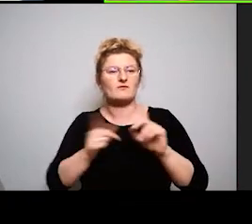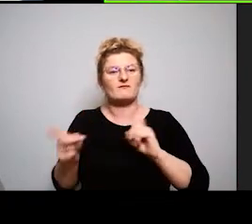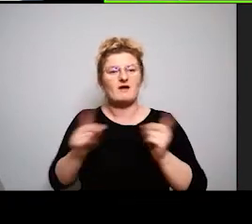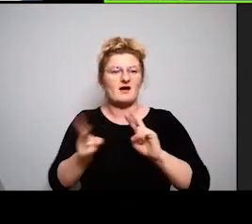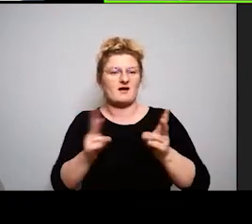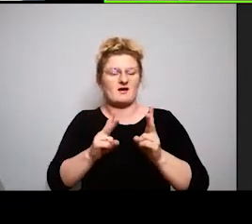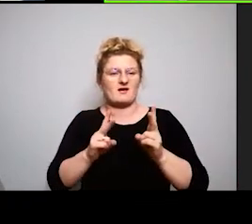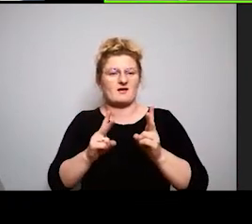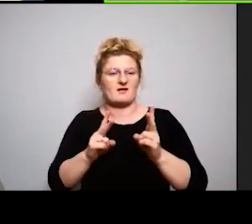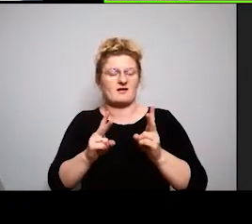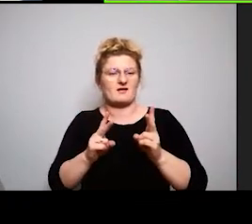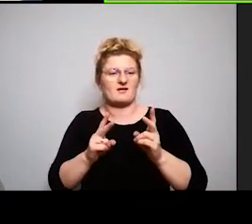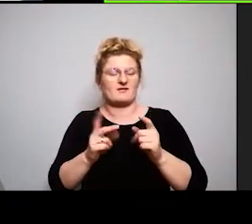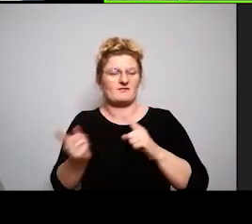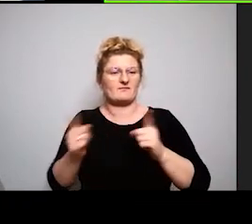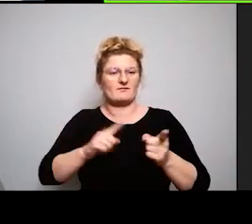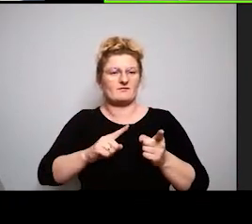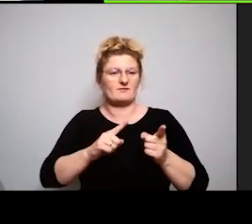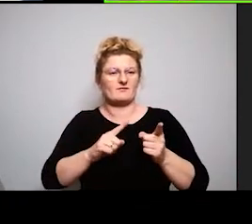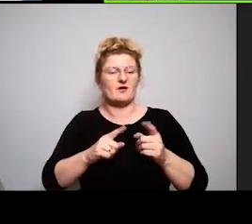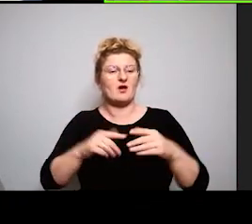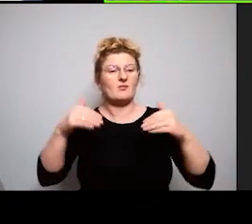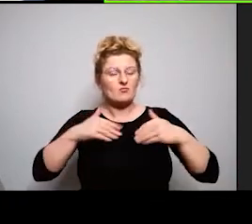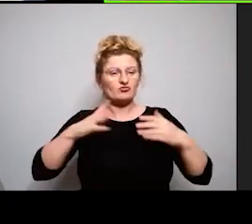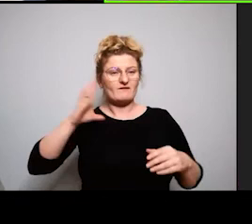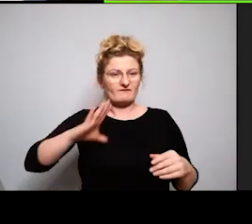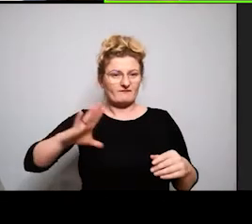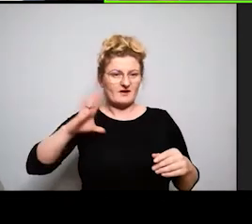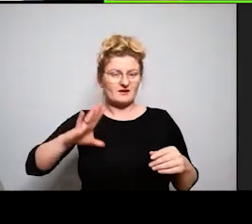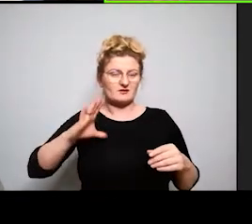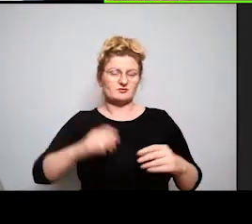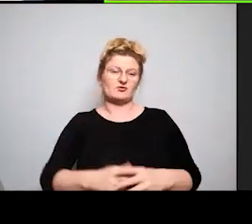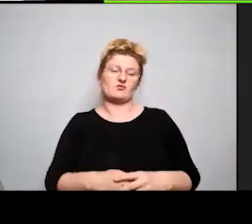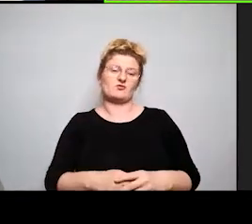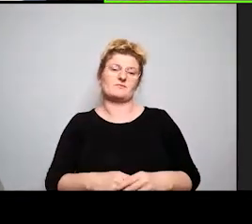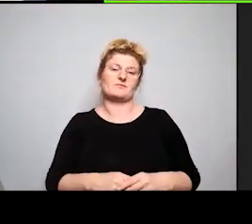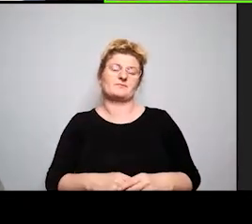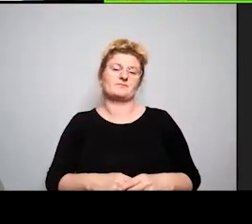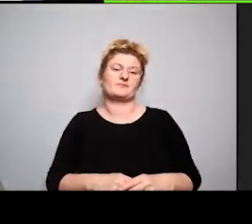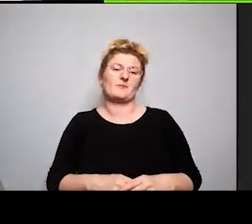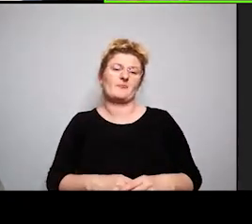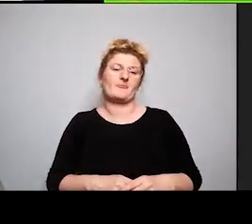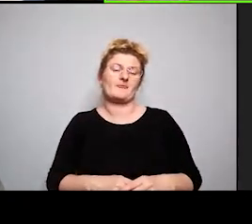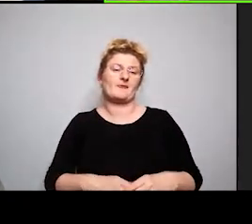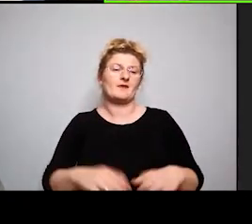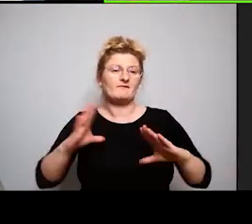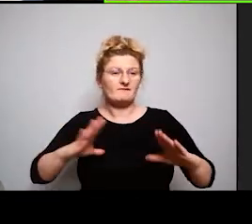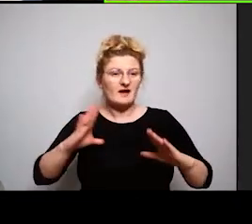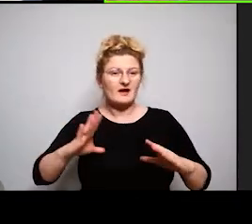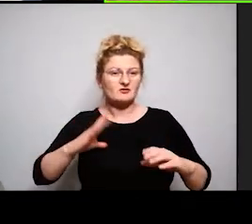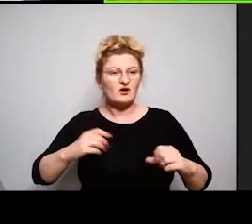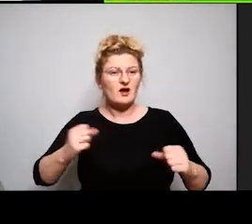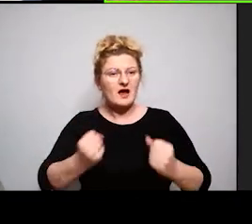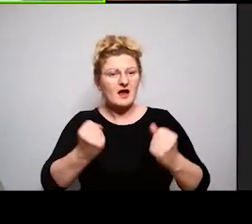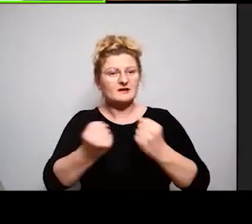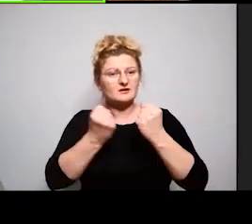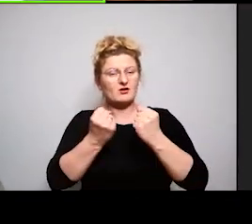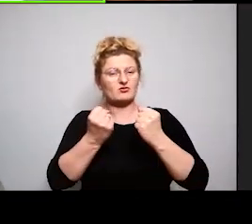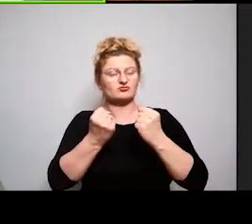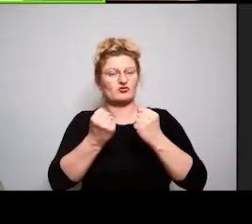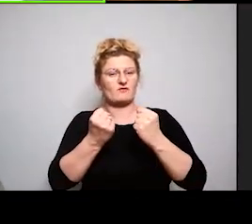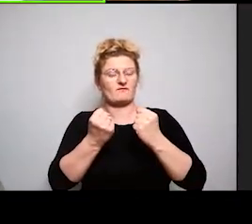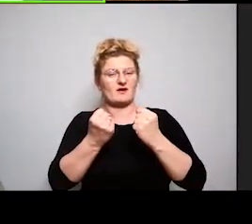that they have to take care of their children? Or, you know, in the case of, I don't know if you have this maternal leave. Do you have it? Yes. Do you